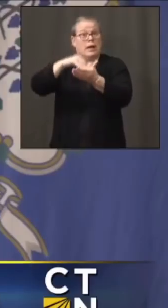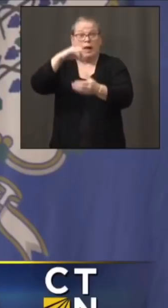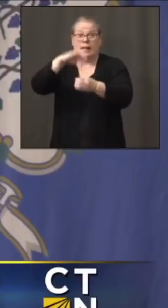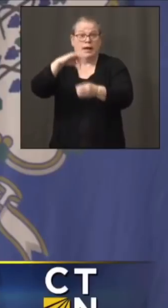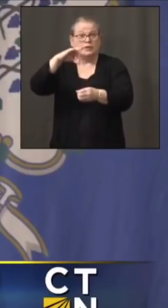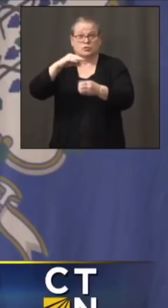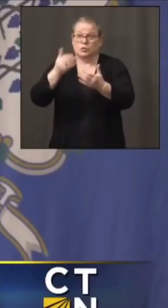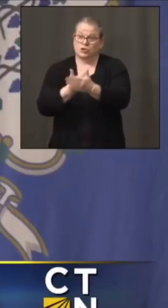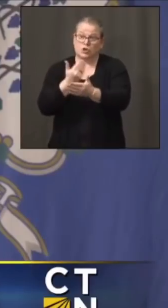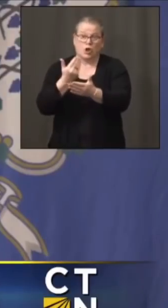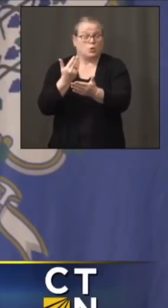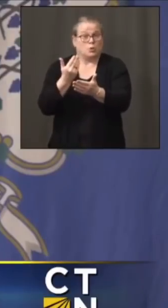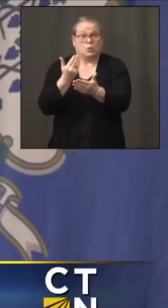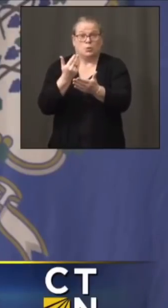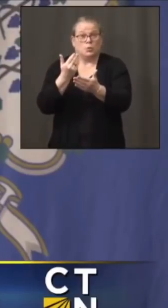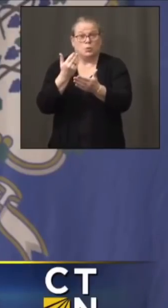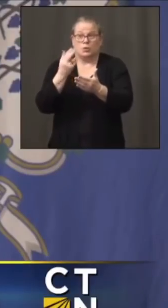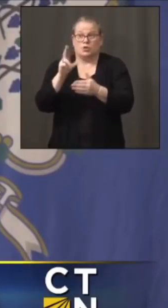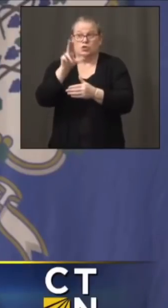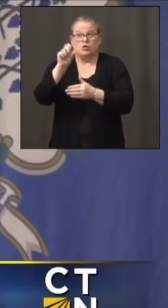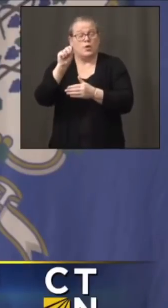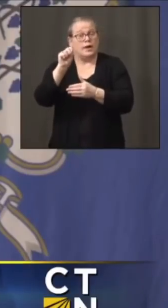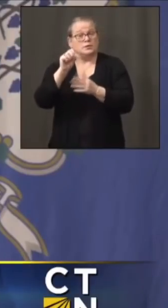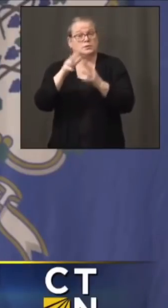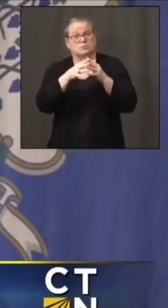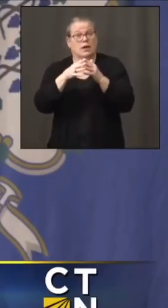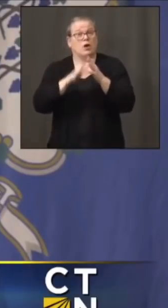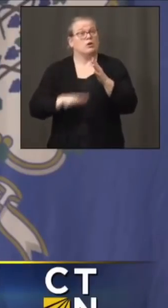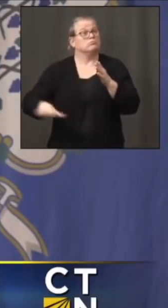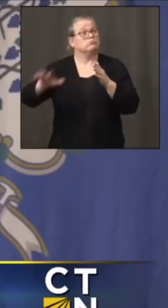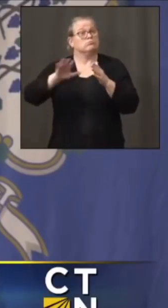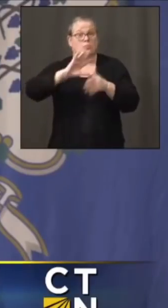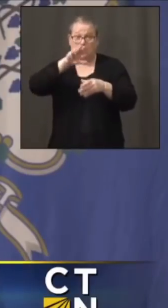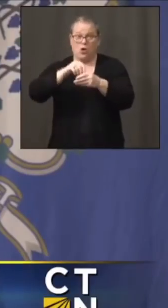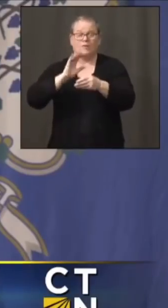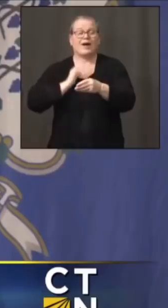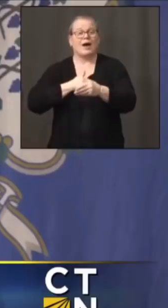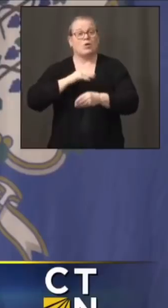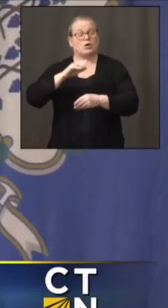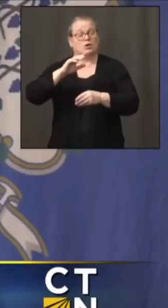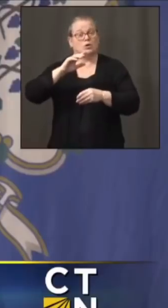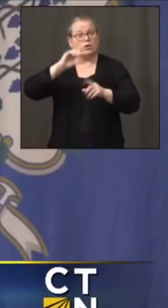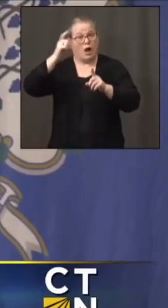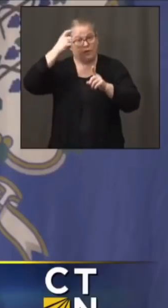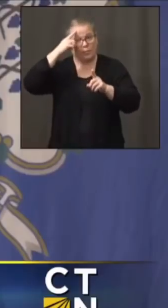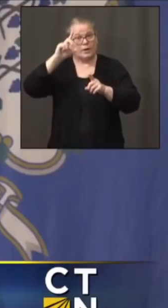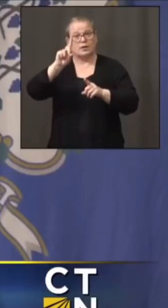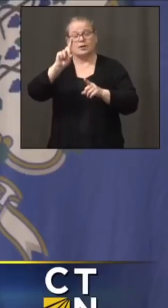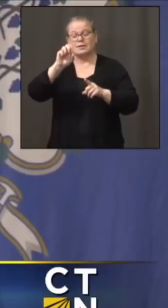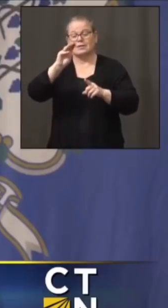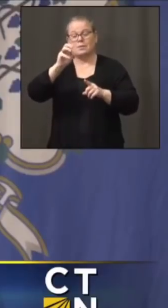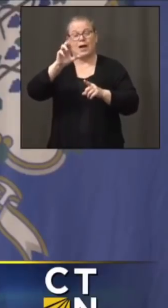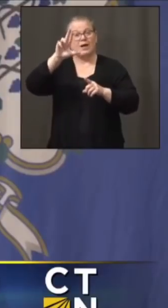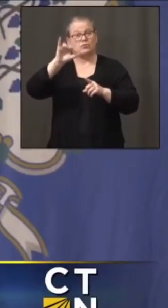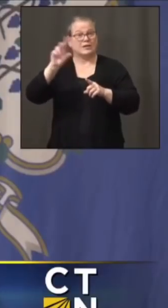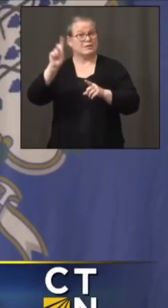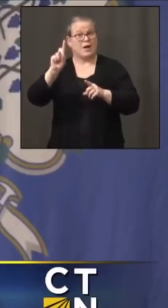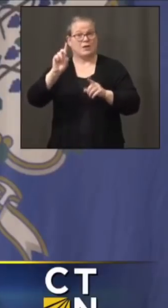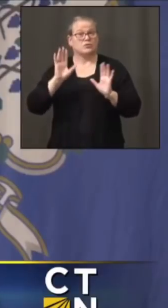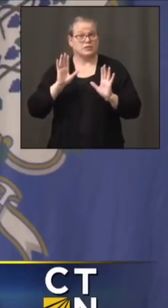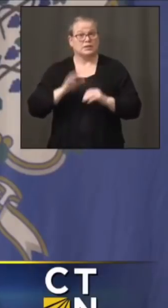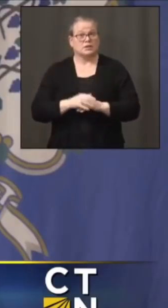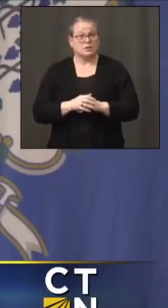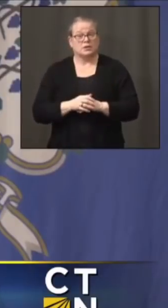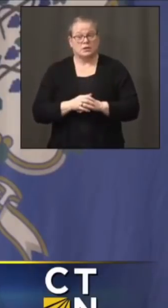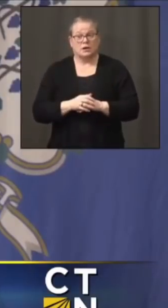America. It's one of the blessings of our democracy. And since we're talking about vaccinations, one of the very few things that